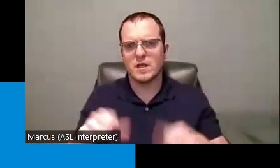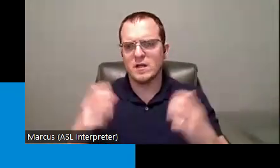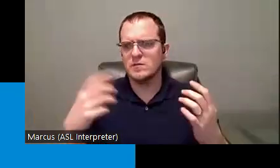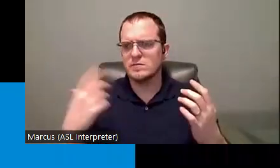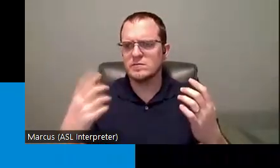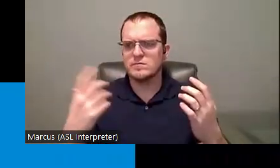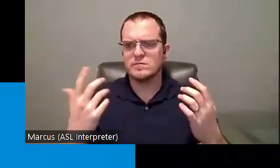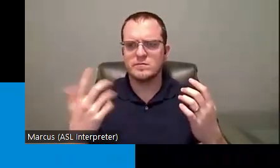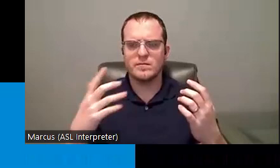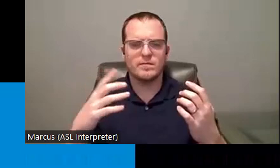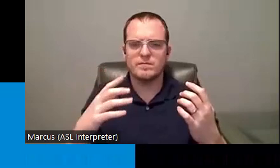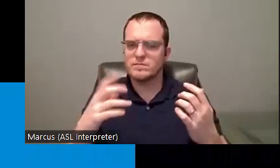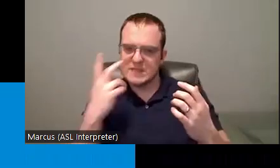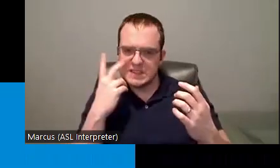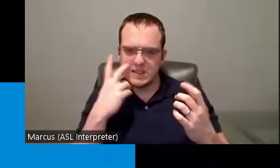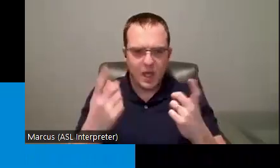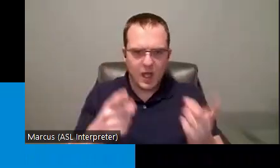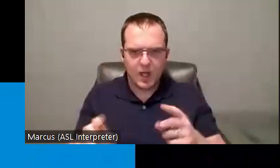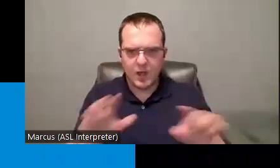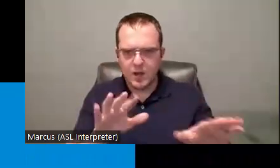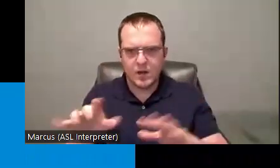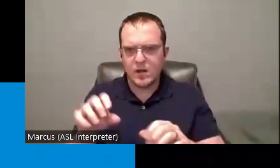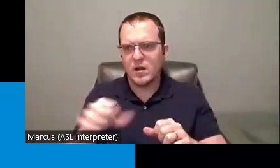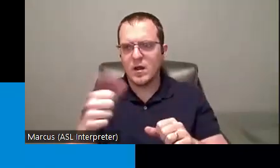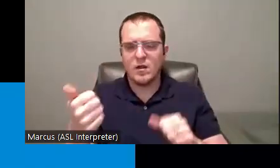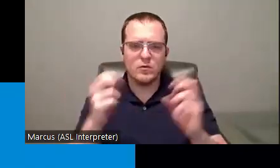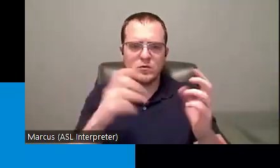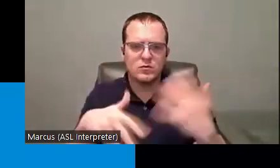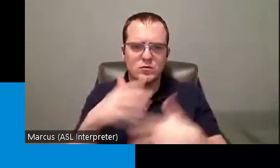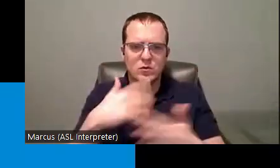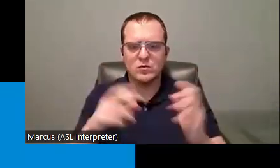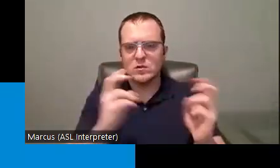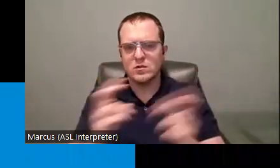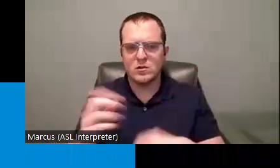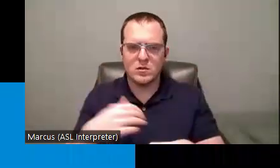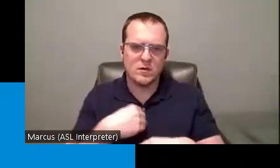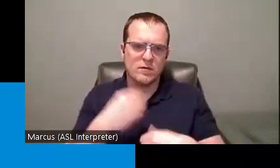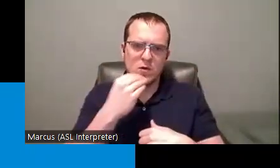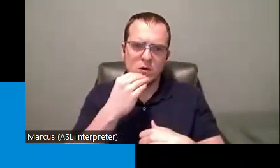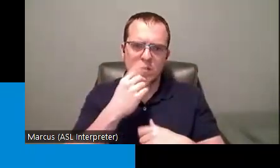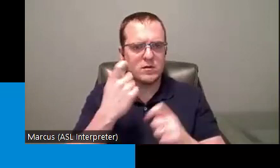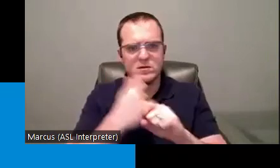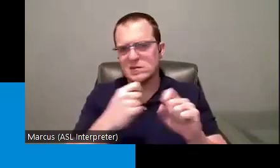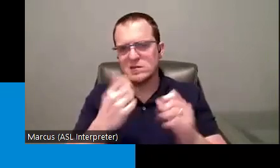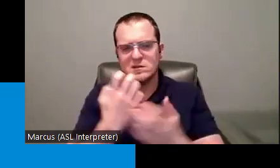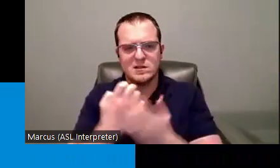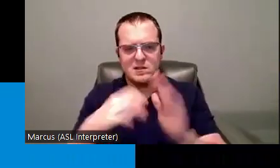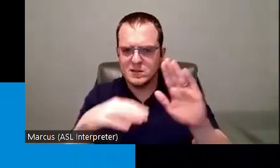find out what's going on. There are other social issues, food, we're going into a recession